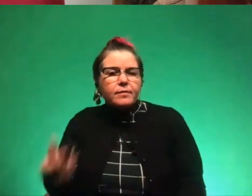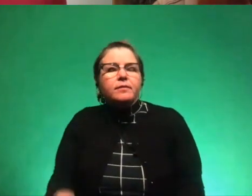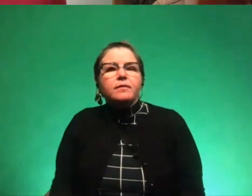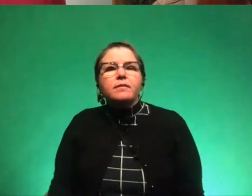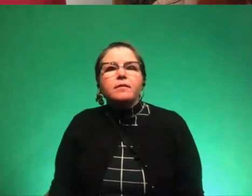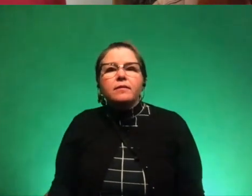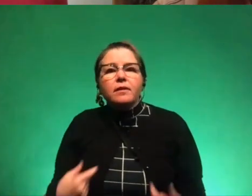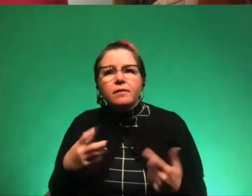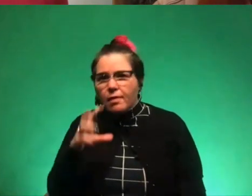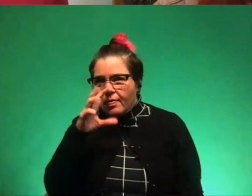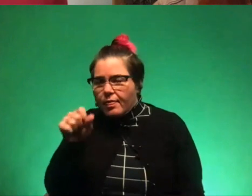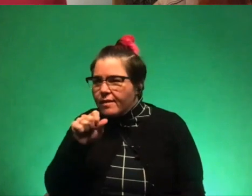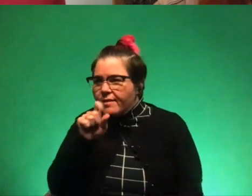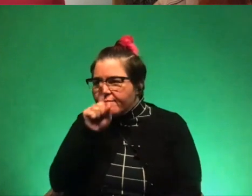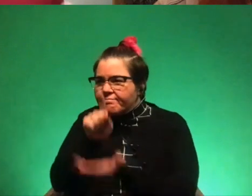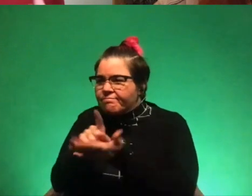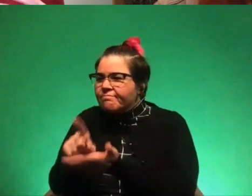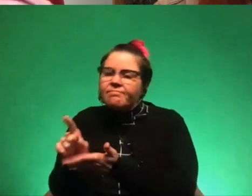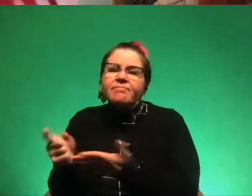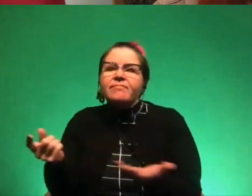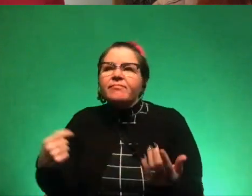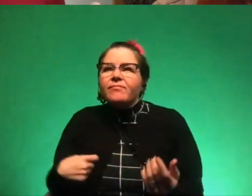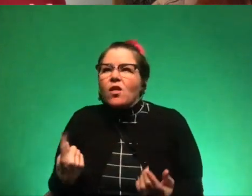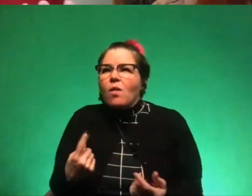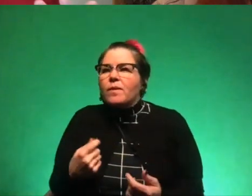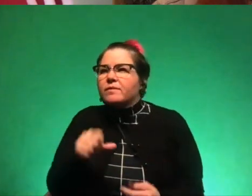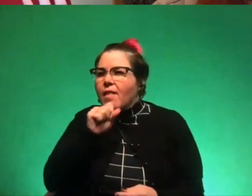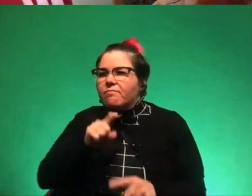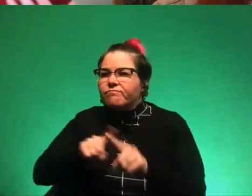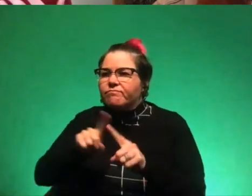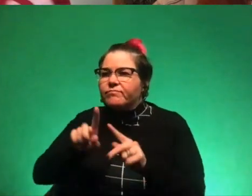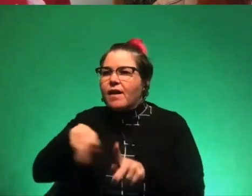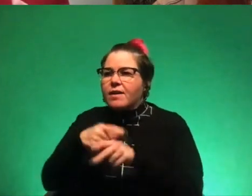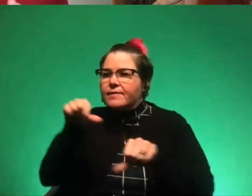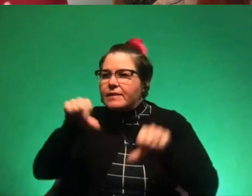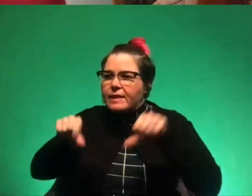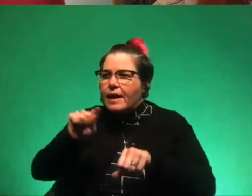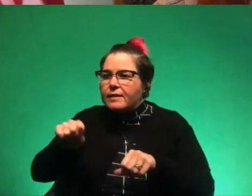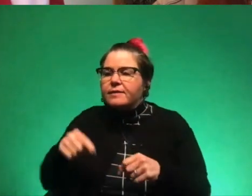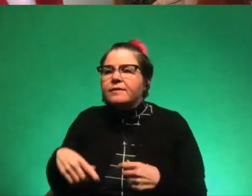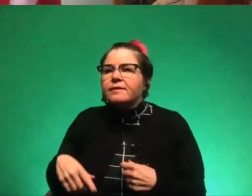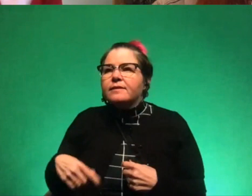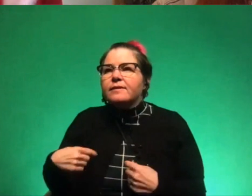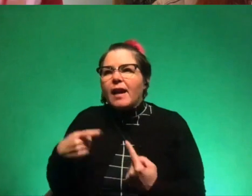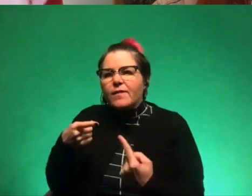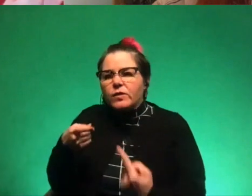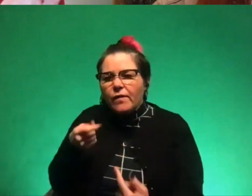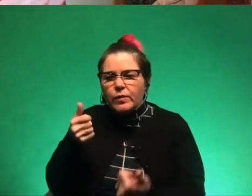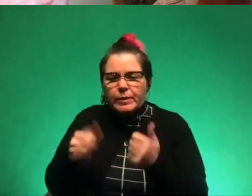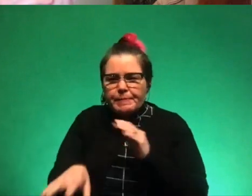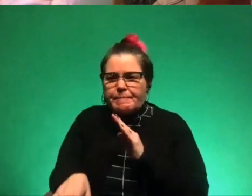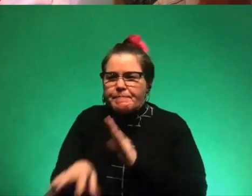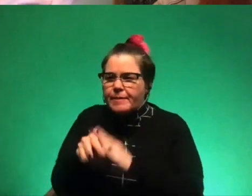just ended up loving it. Like, I'd always loved all sorts of different kinds of science, really struggled to sort of pick one to focus